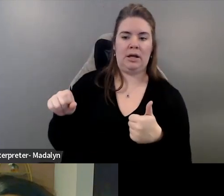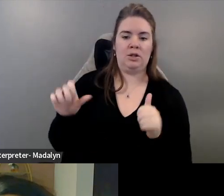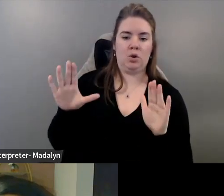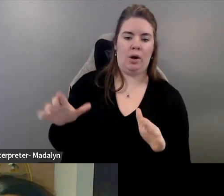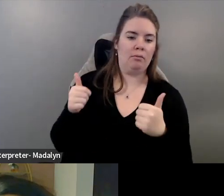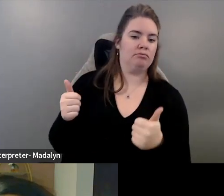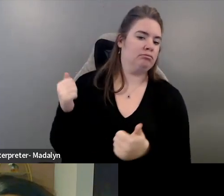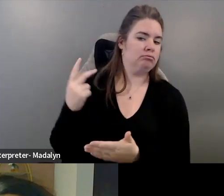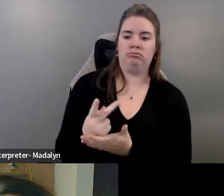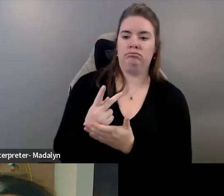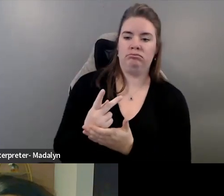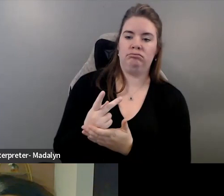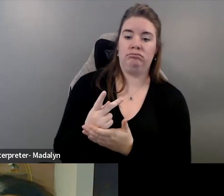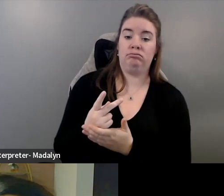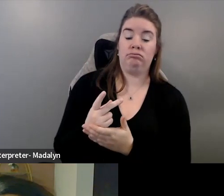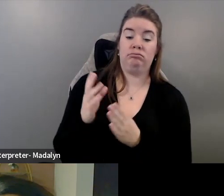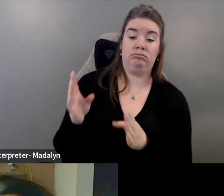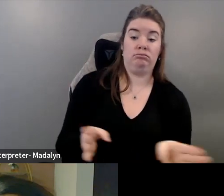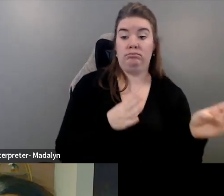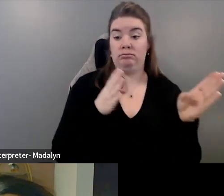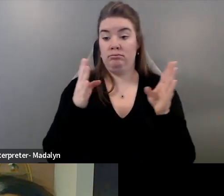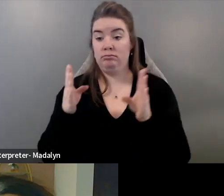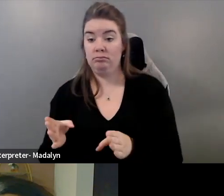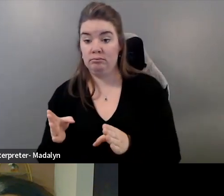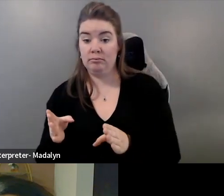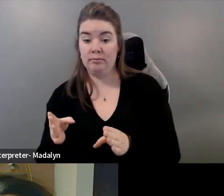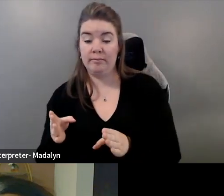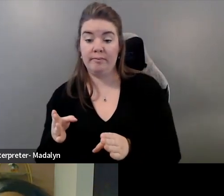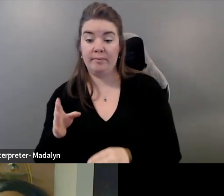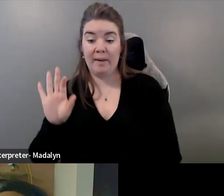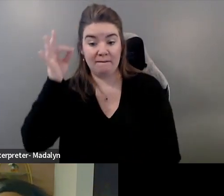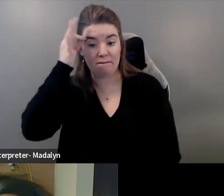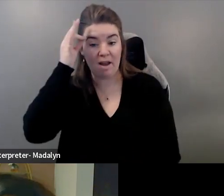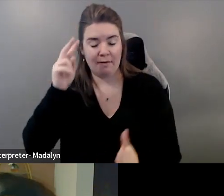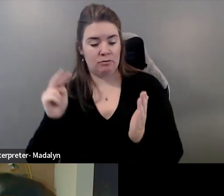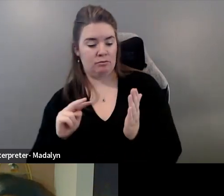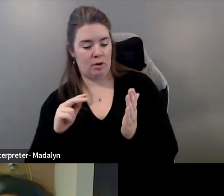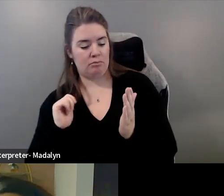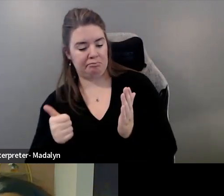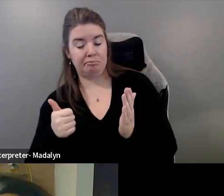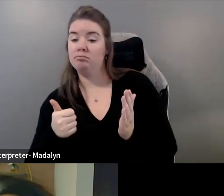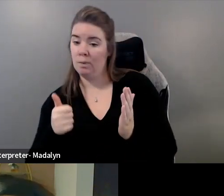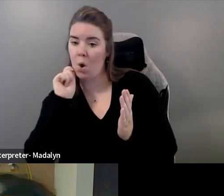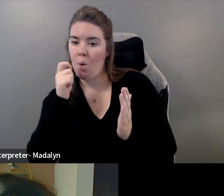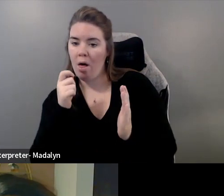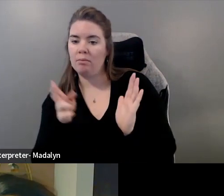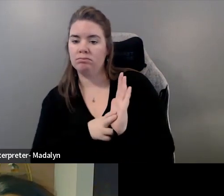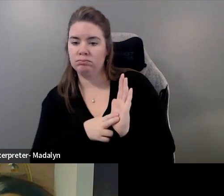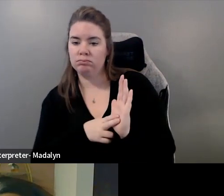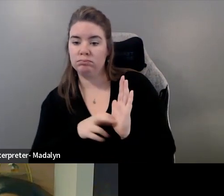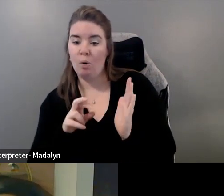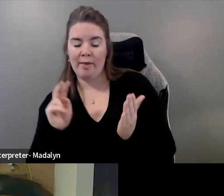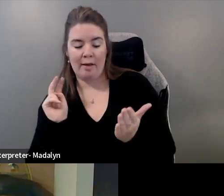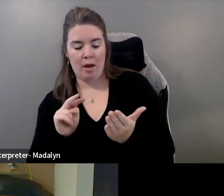roll, excuse me, the feds have to look at it and say, yeah, this is cool, go ahead. Or they have to look at it and